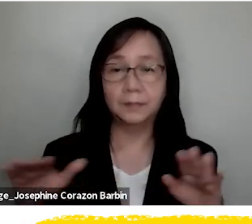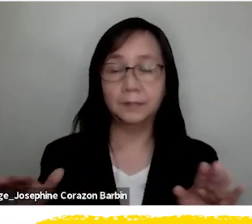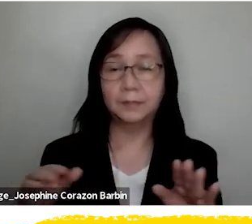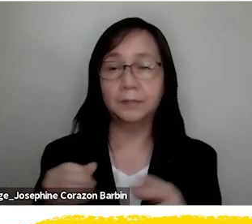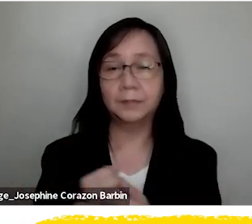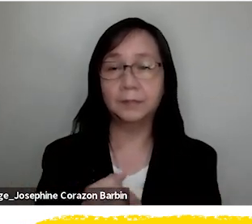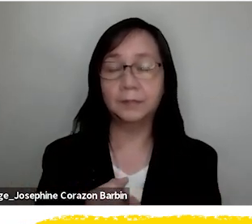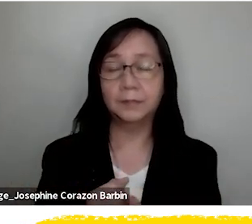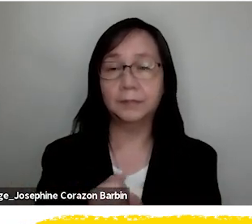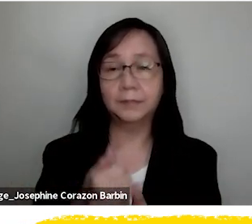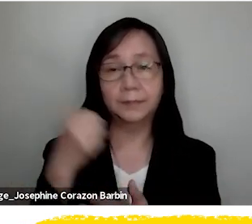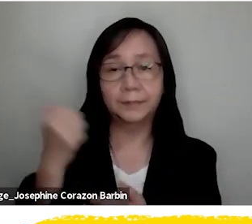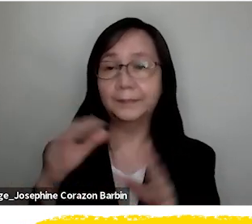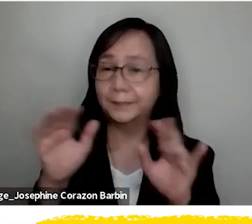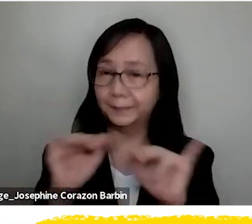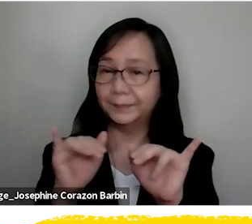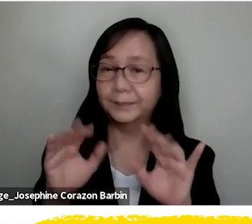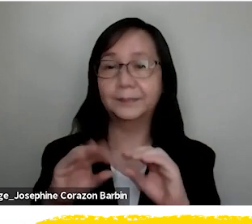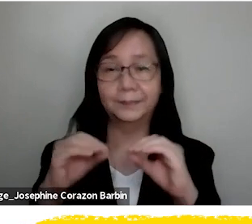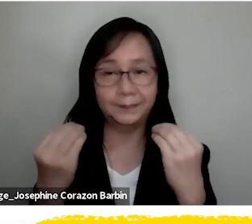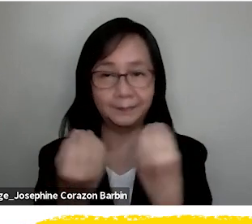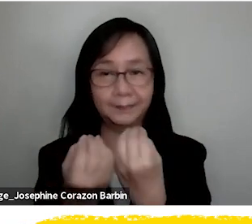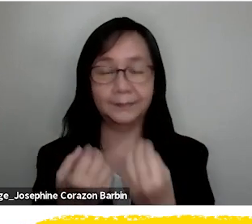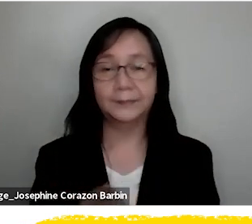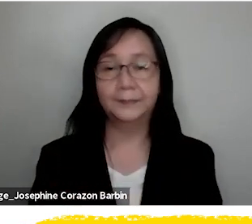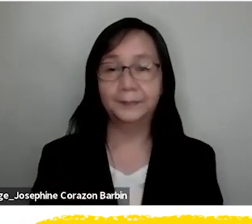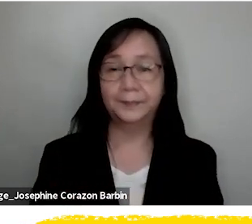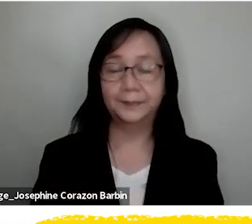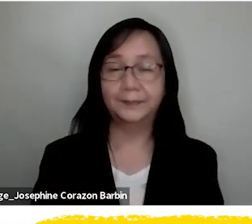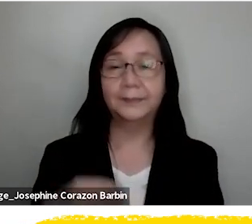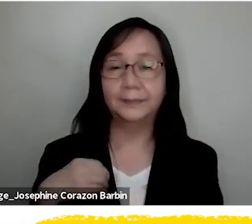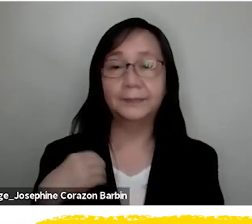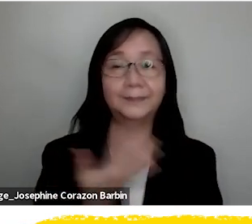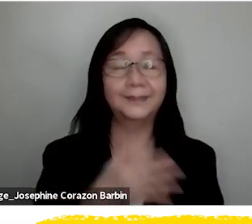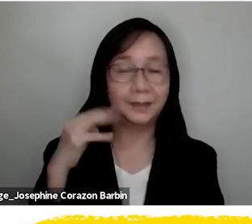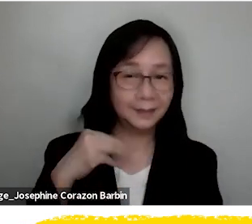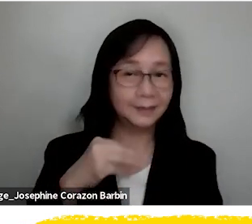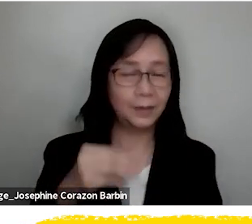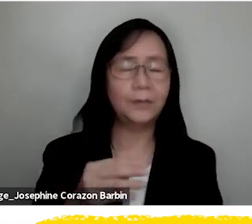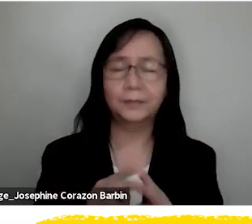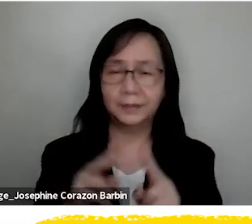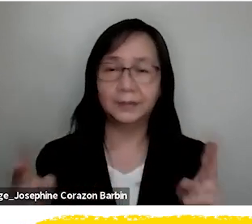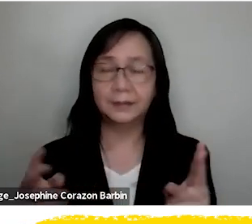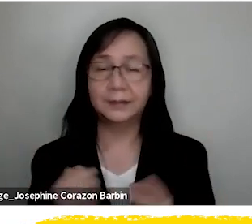other similar organizations. And our mission is very